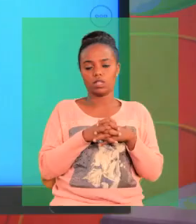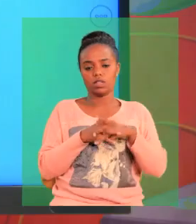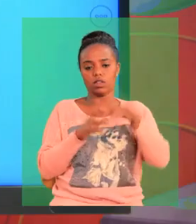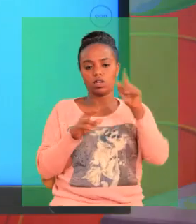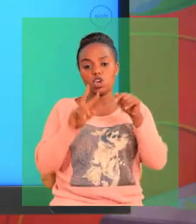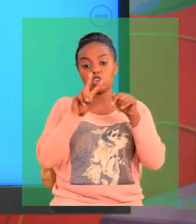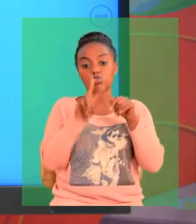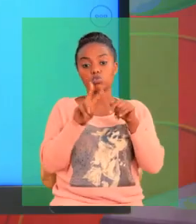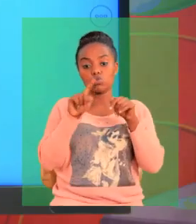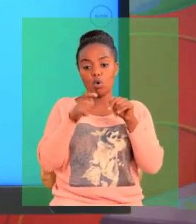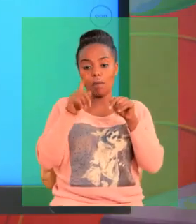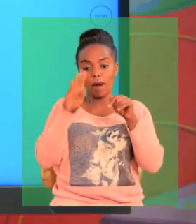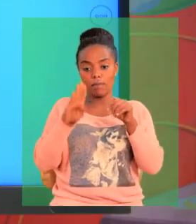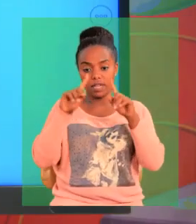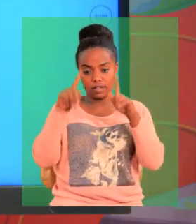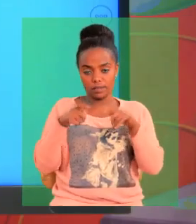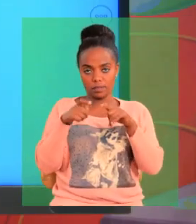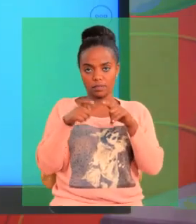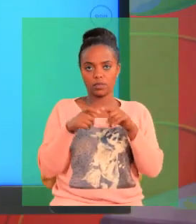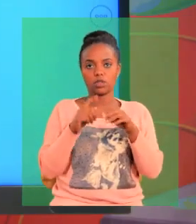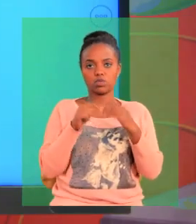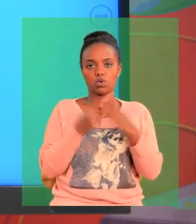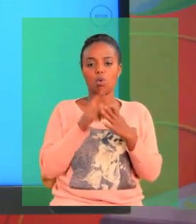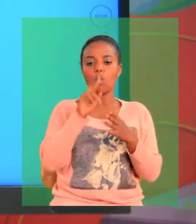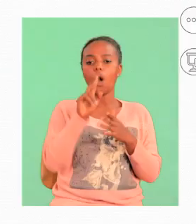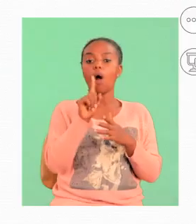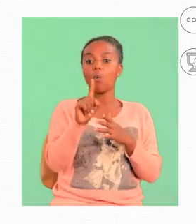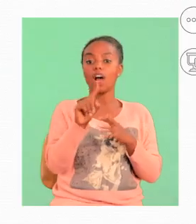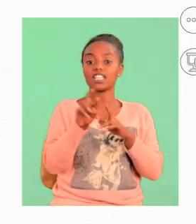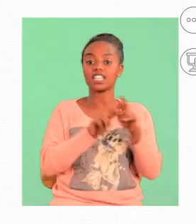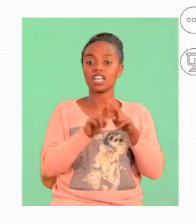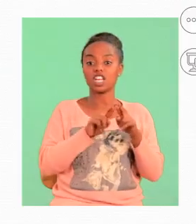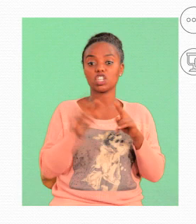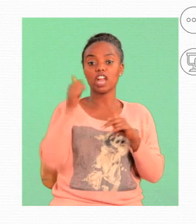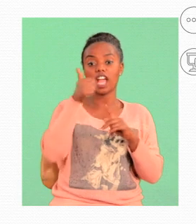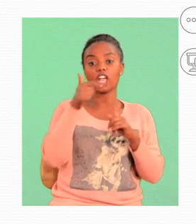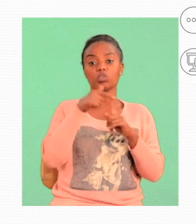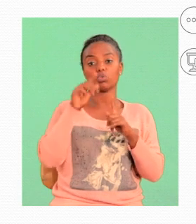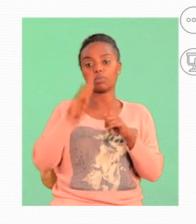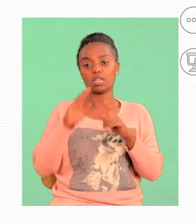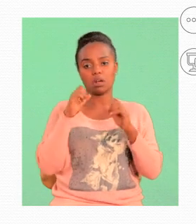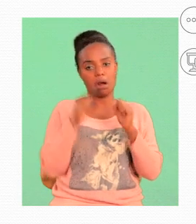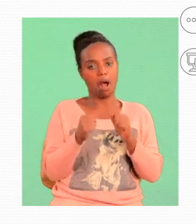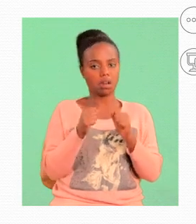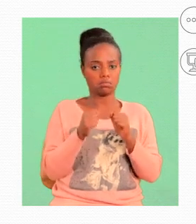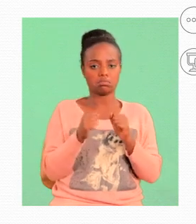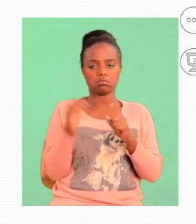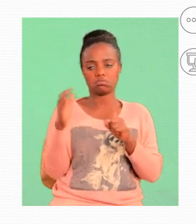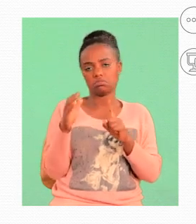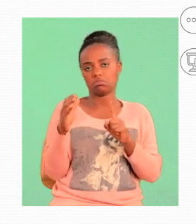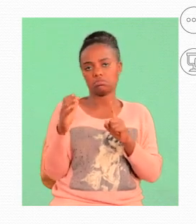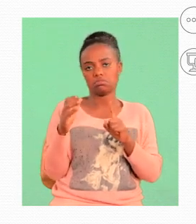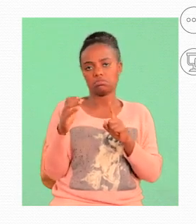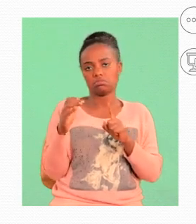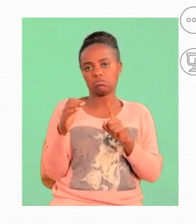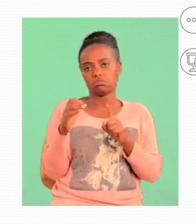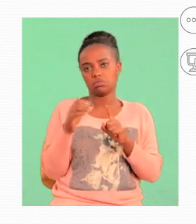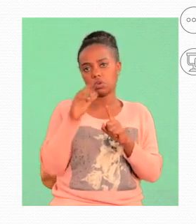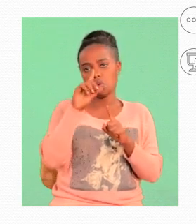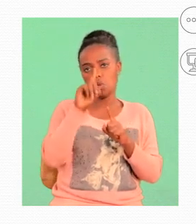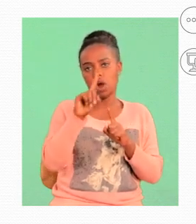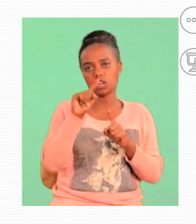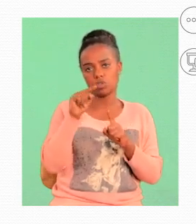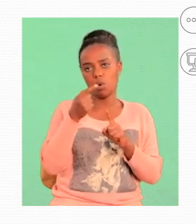2, B. So a relation from A to B, one relation from A to B can be taken as